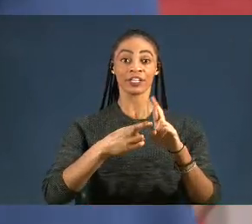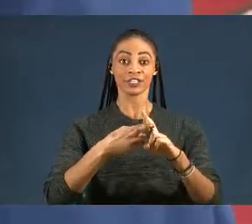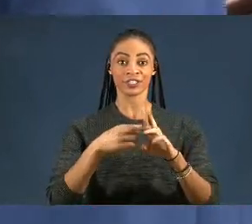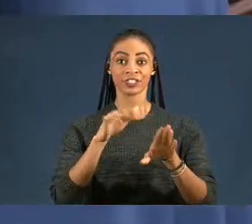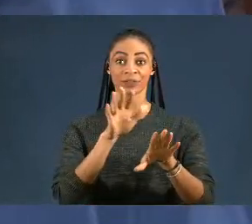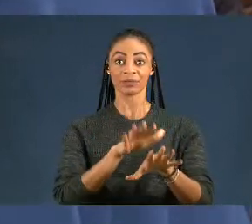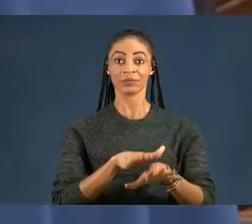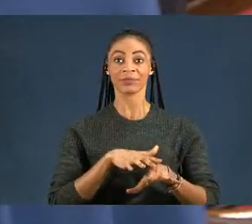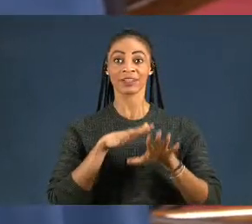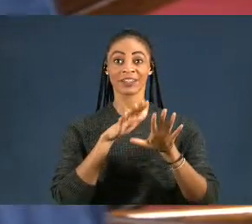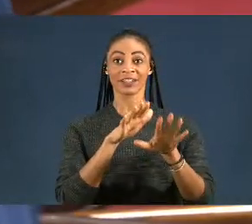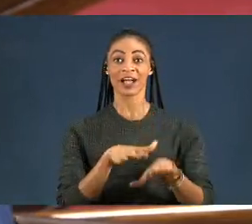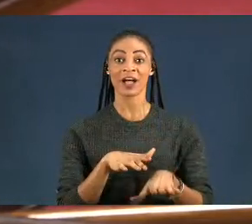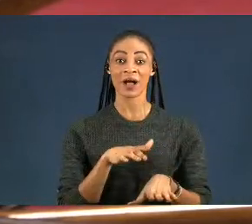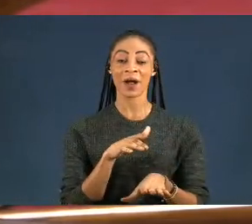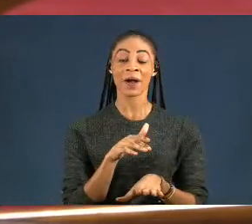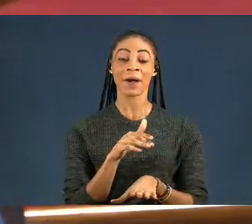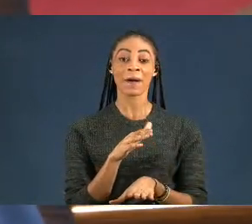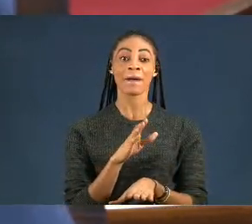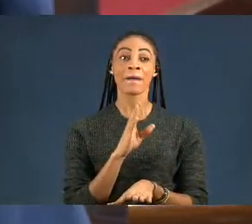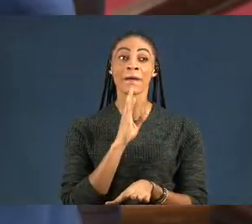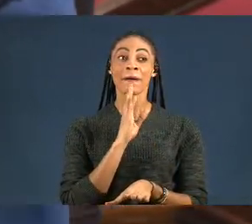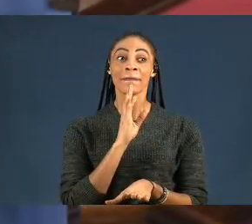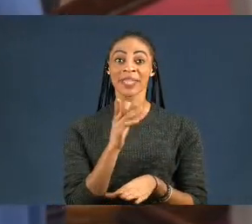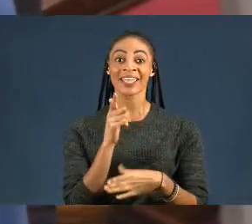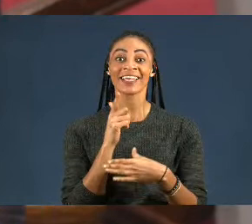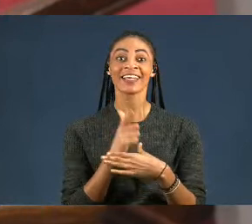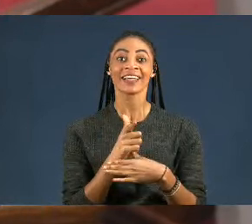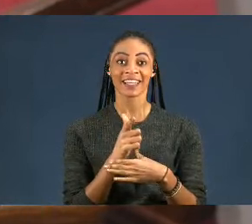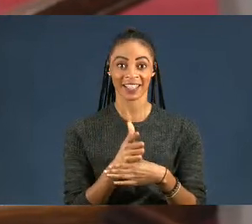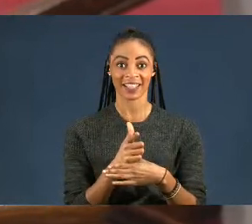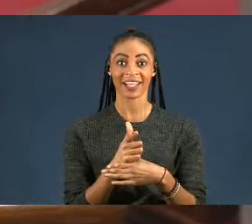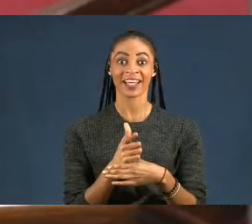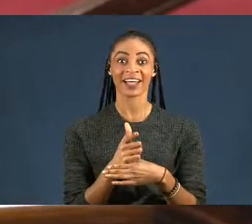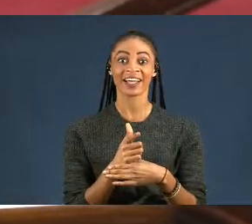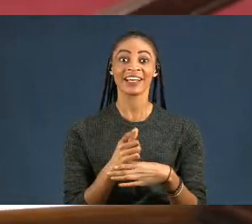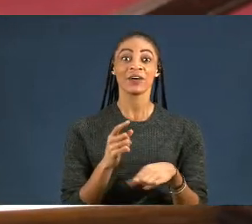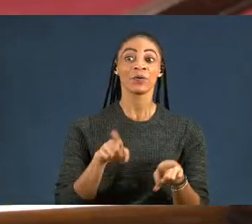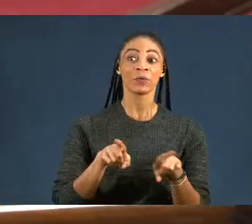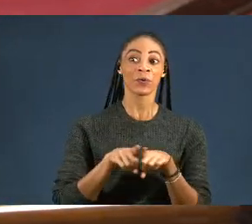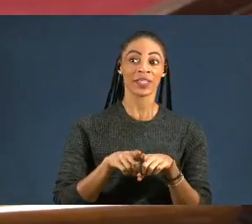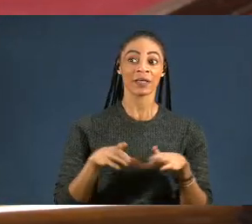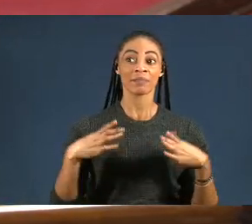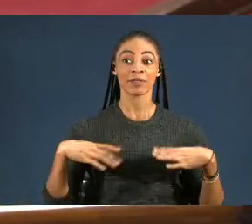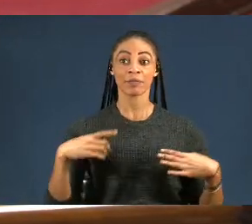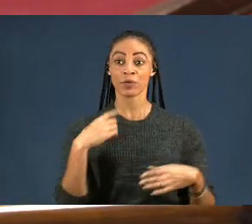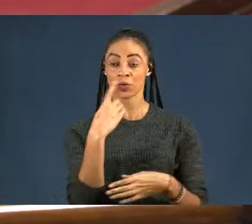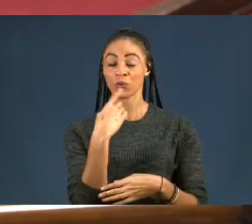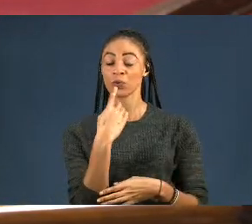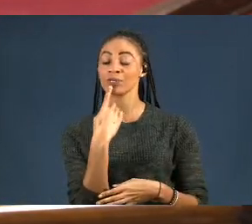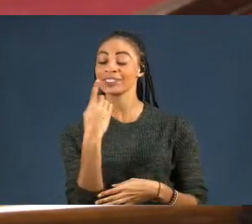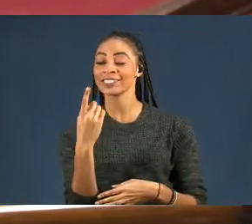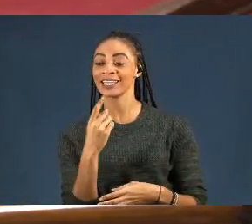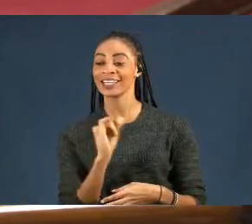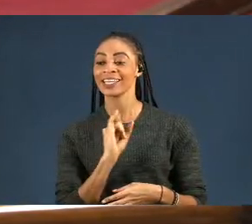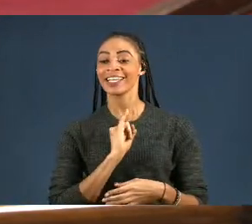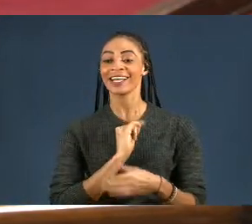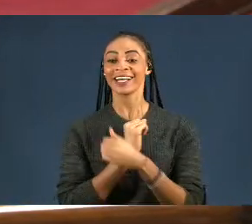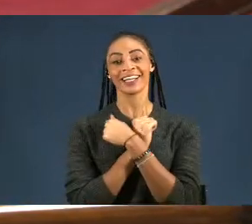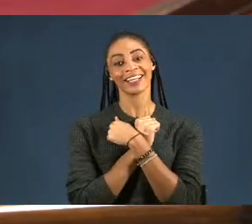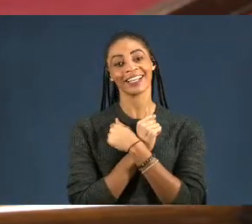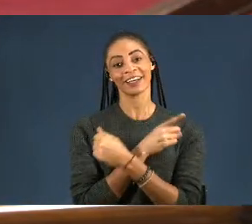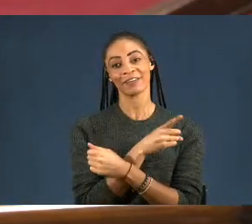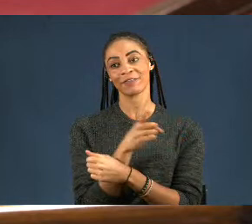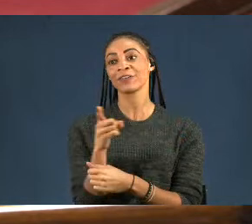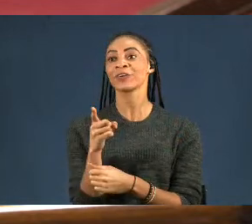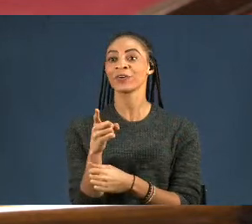they love you after just attending one Wednesday service. You are having tea. Yeah, the